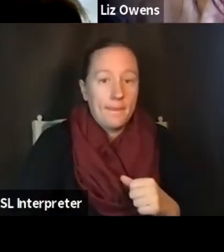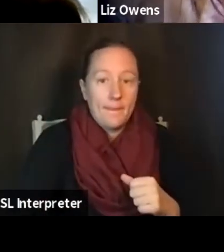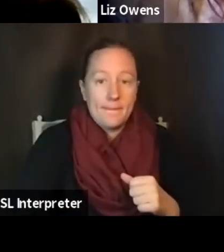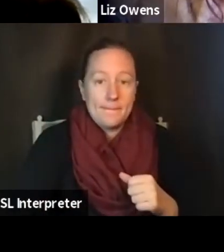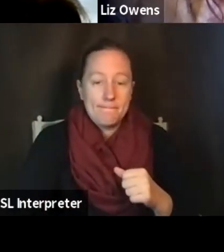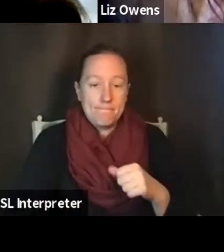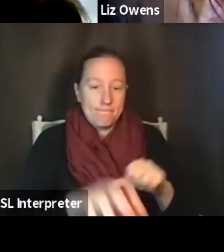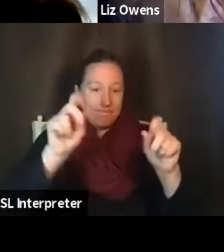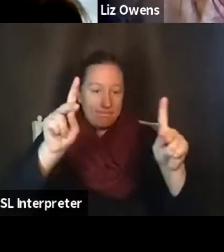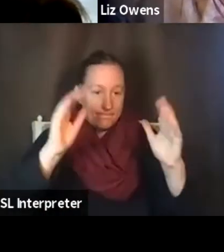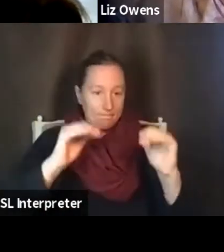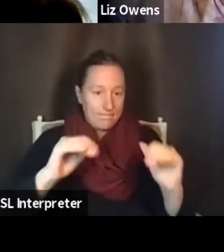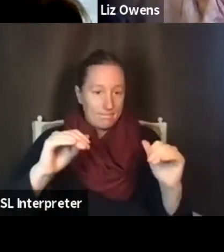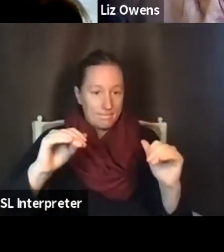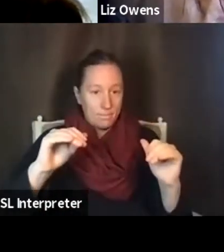Okay.